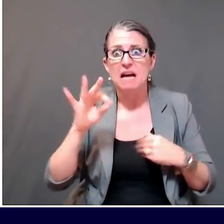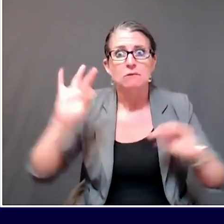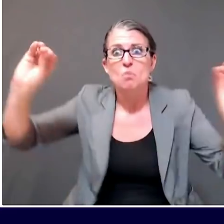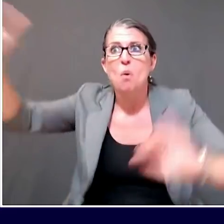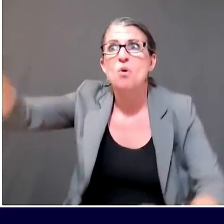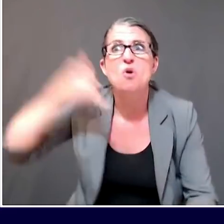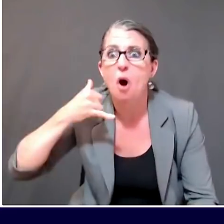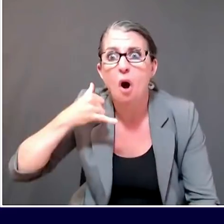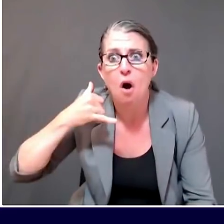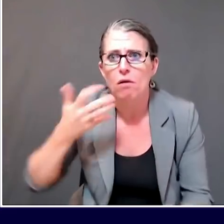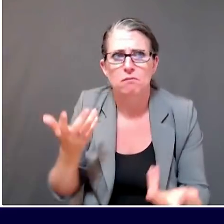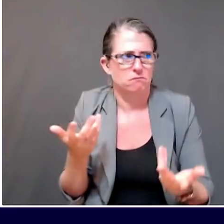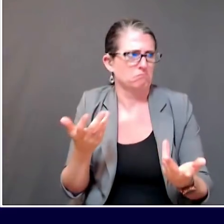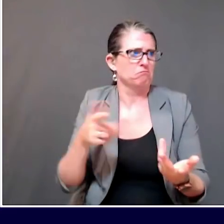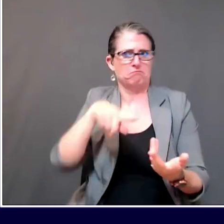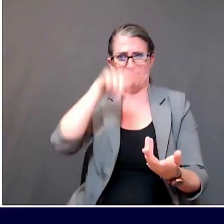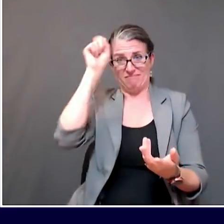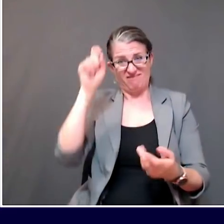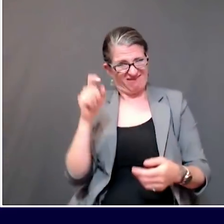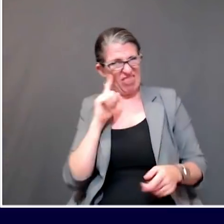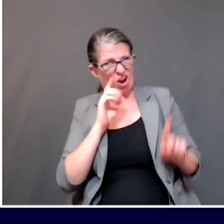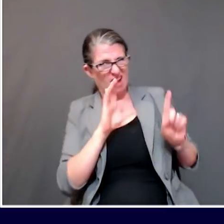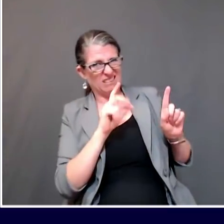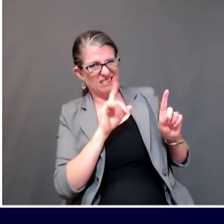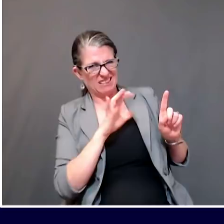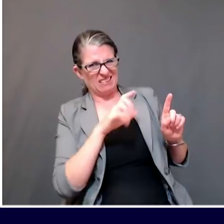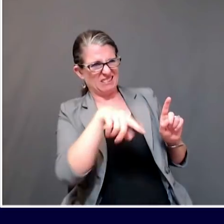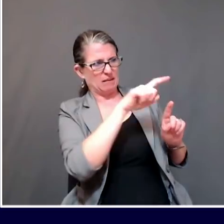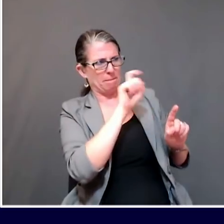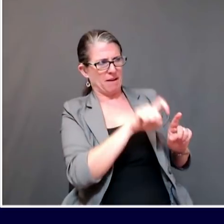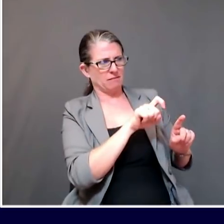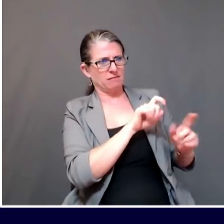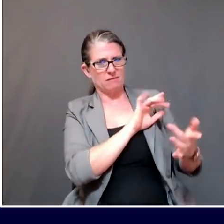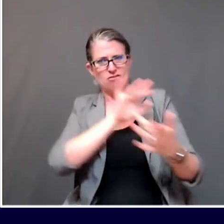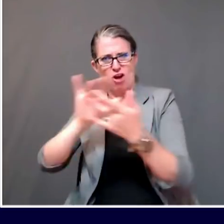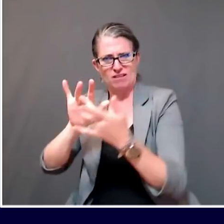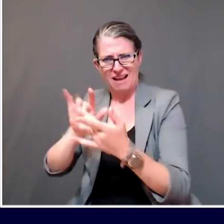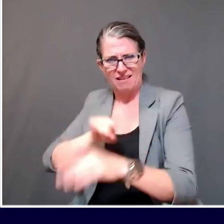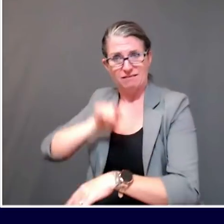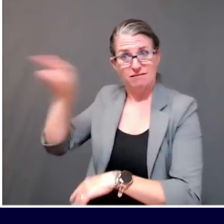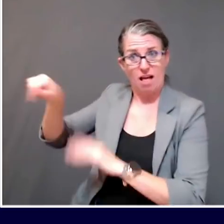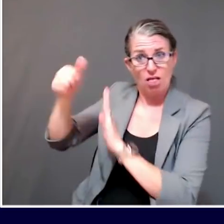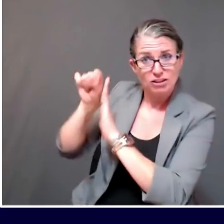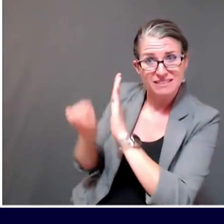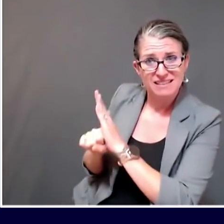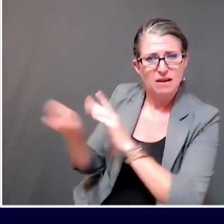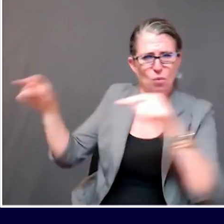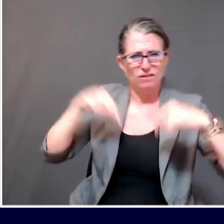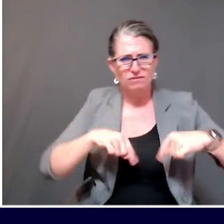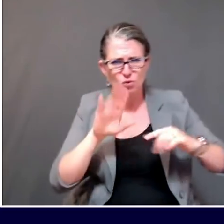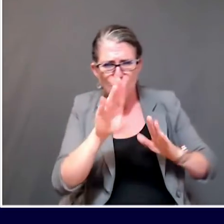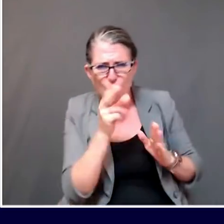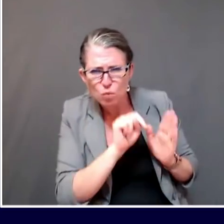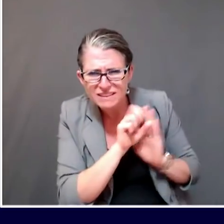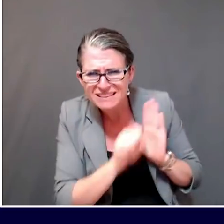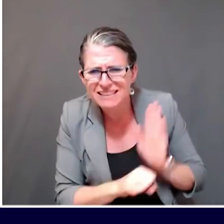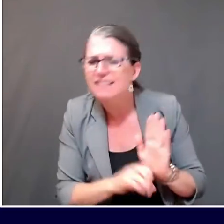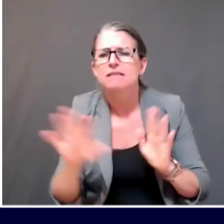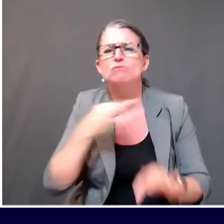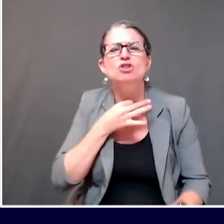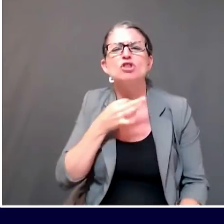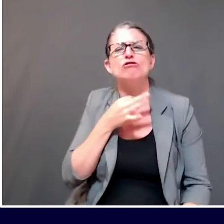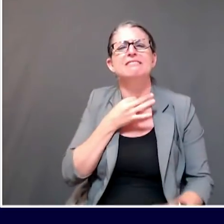or does their own home CDC do the contact tracing, or do we just not even find out about it at all? It depends on whether